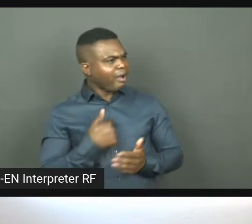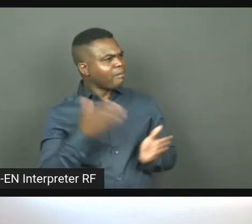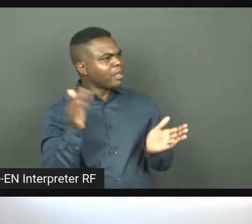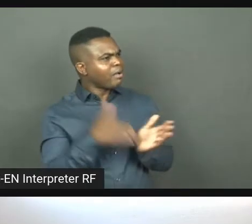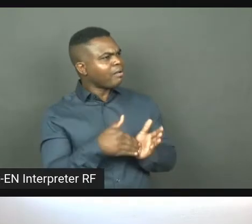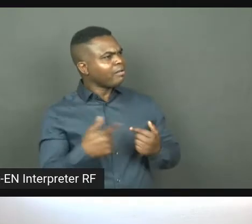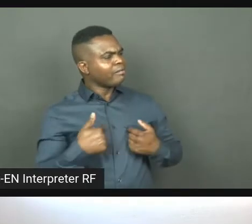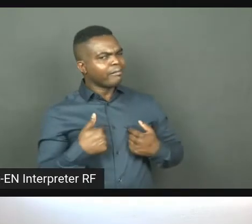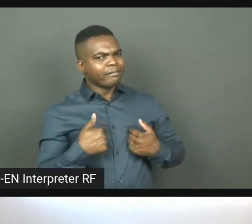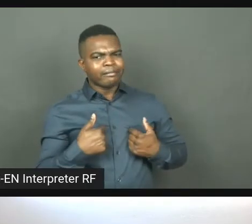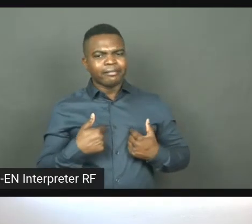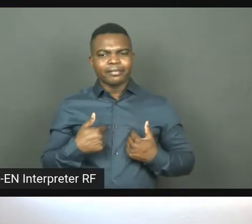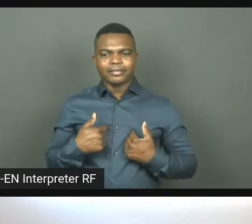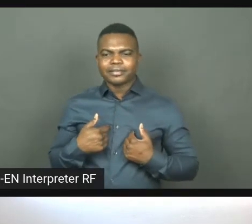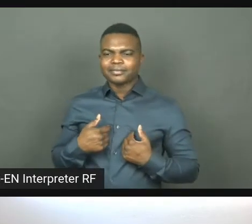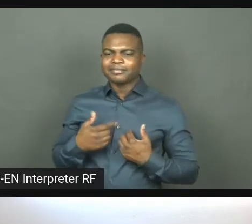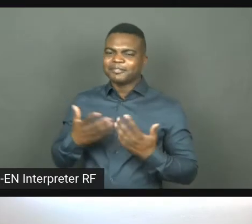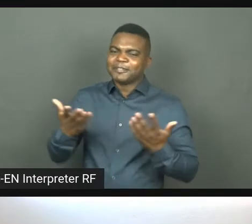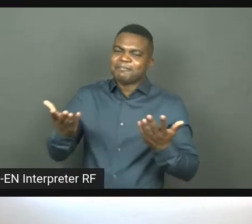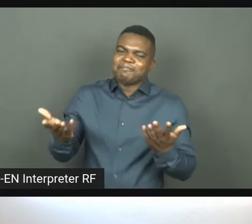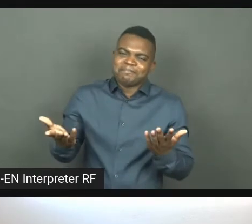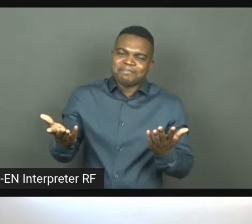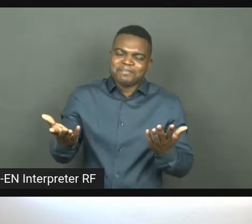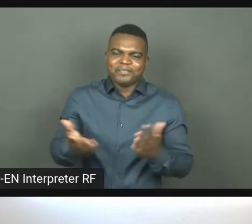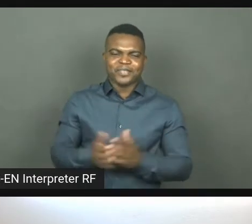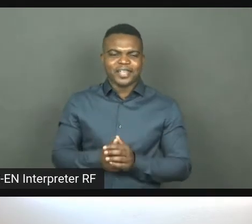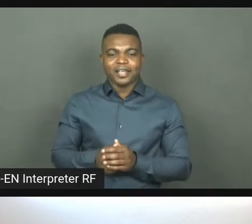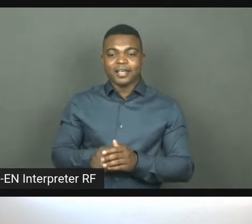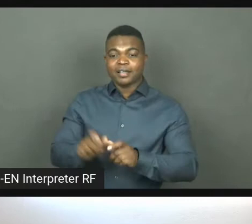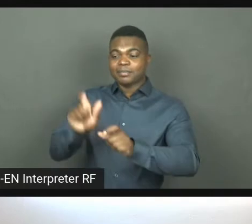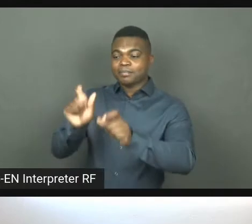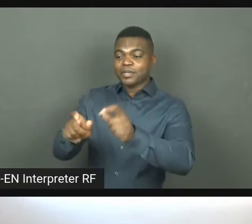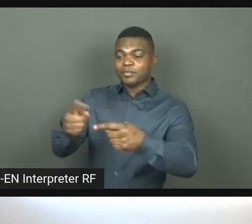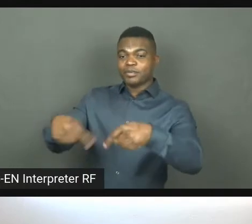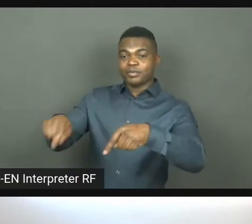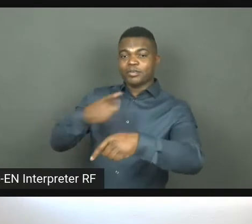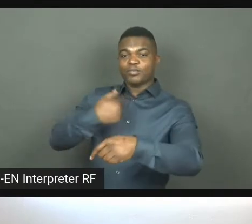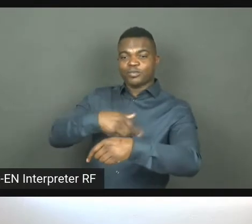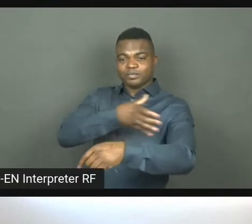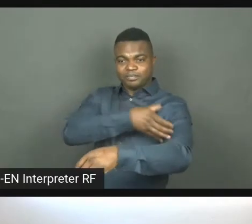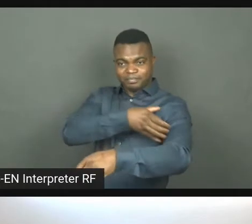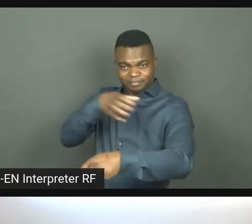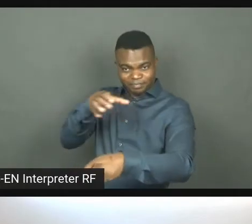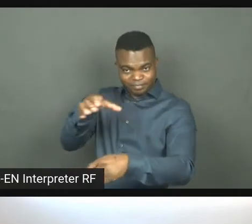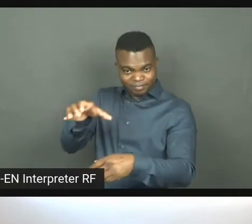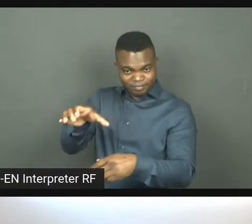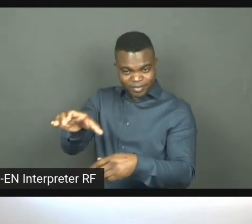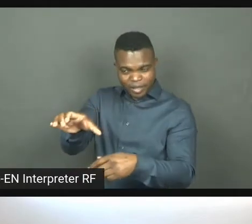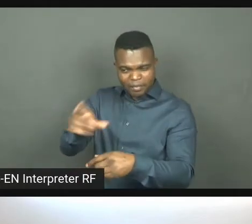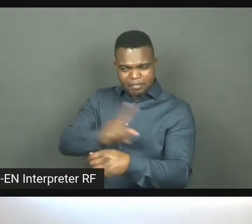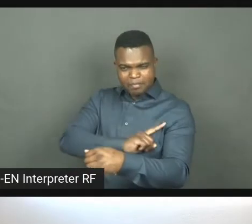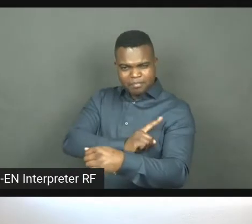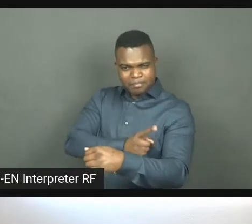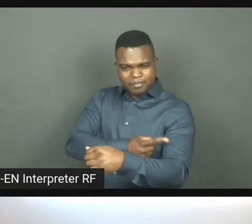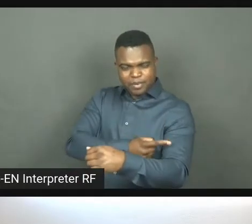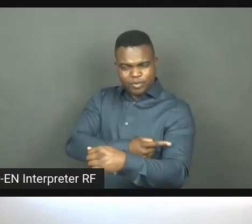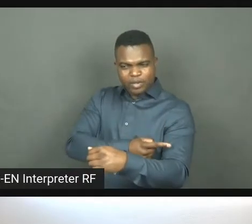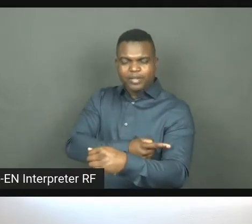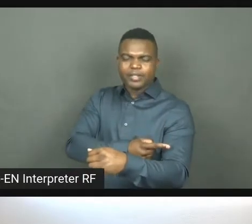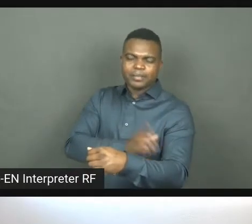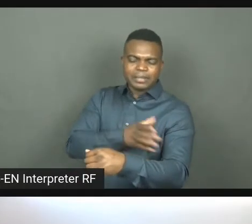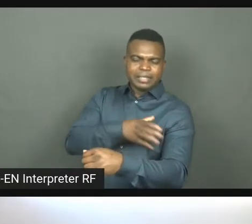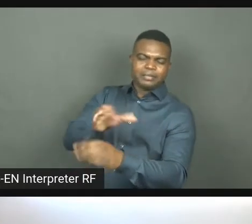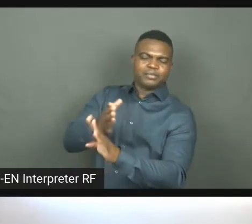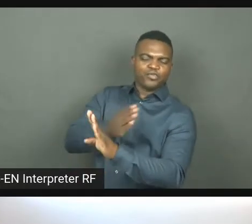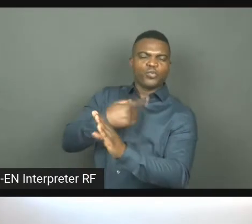people who hold power need to realize that the local or national people have the